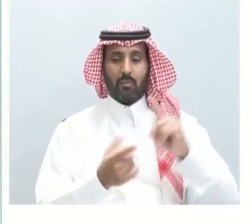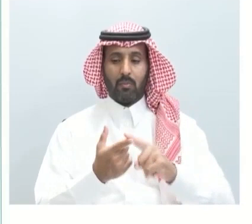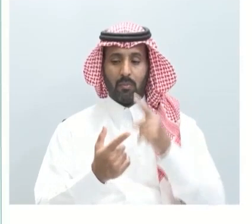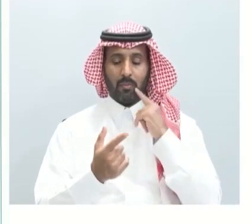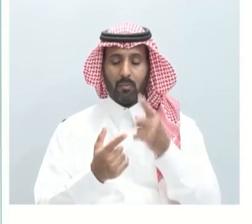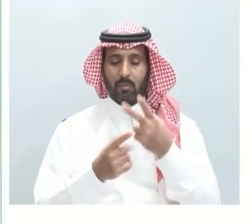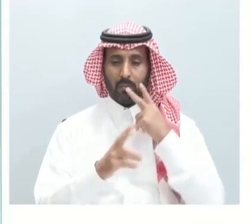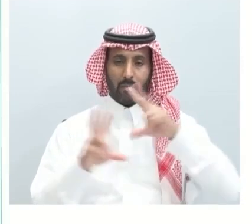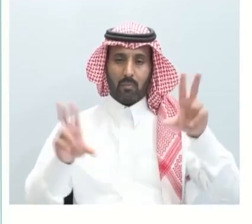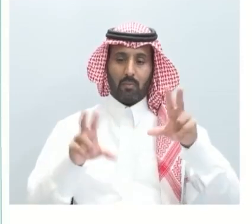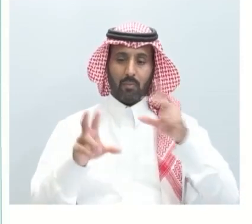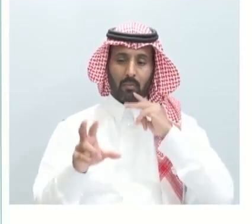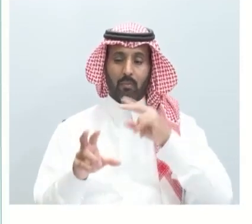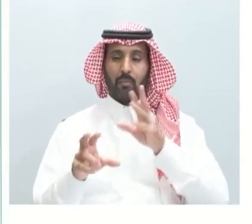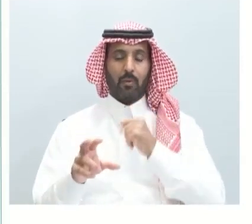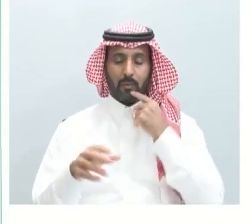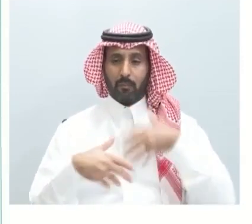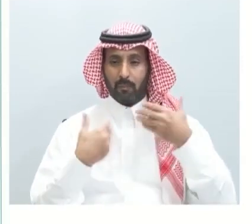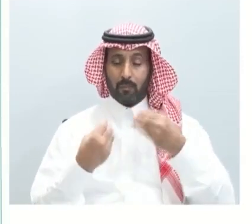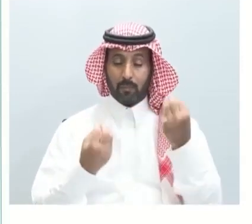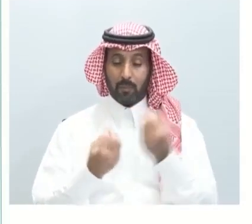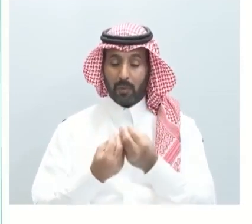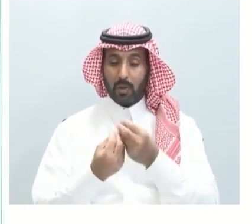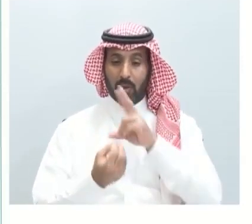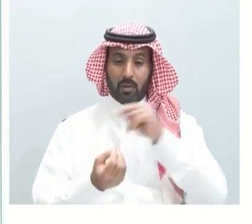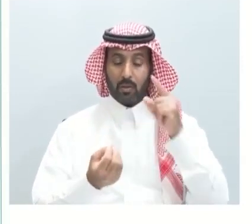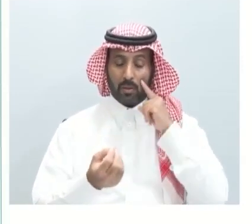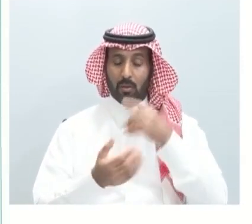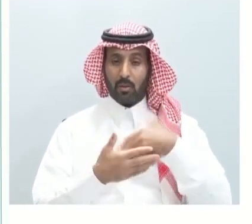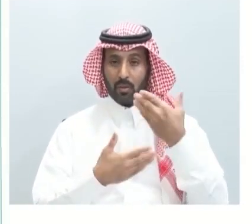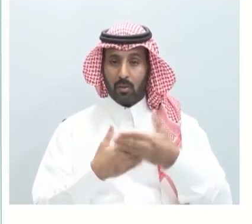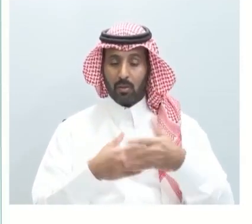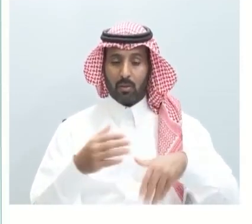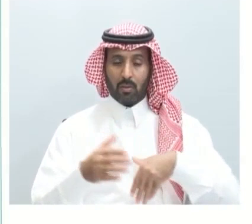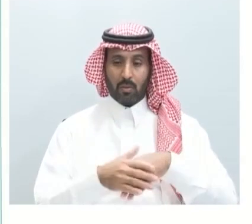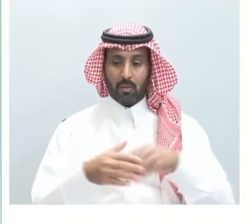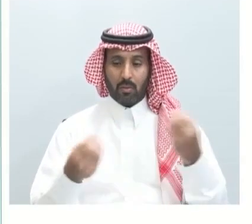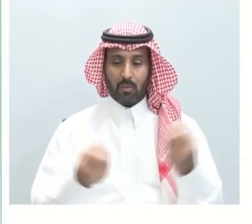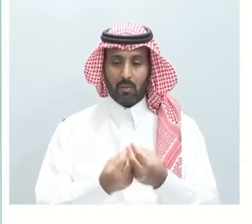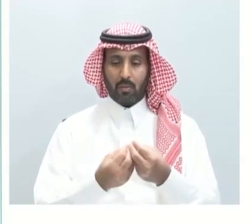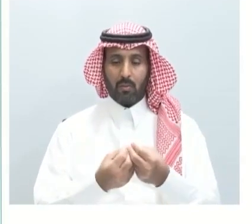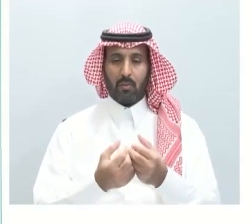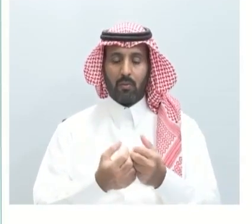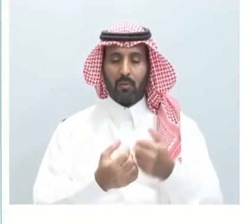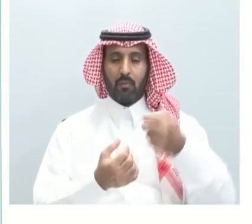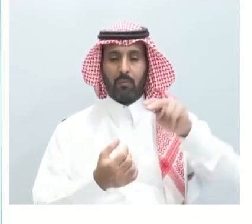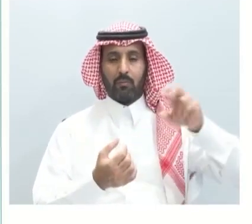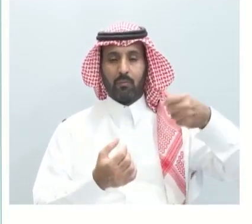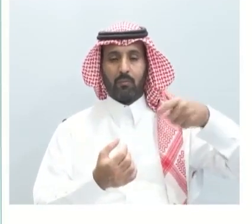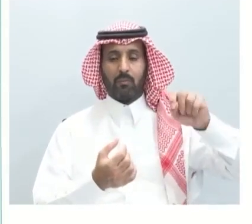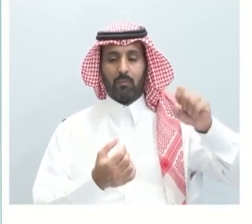Watching sports isn't nearly as fun as playing them. Make a gerund or gerund phrase negative by putting not before it. Of course,